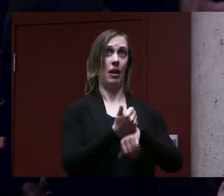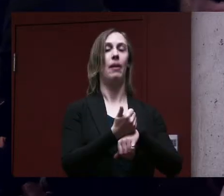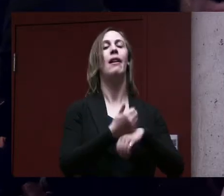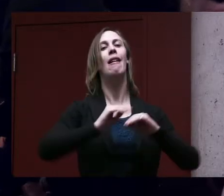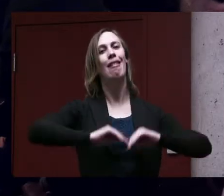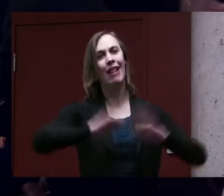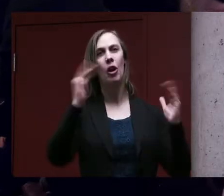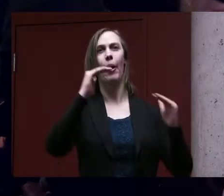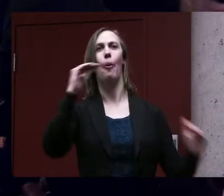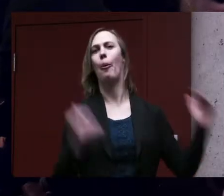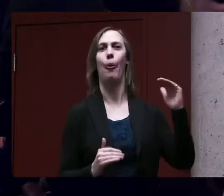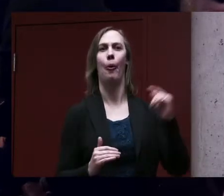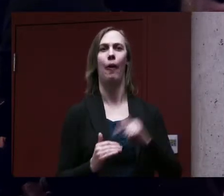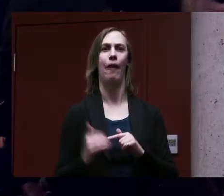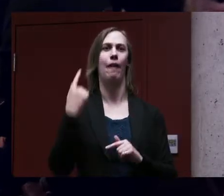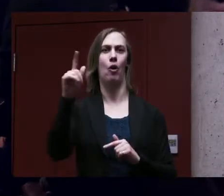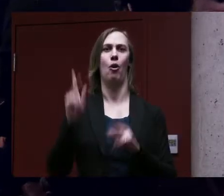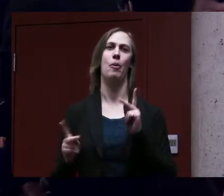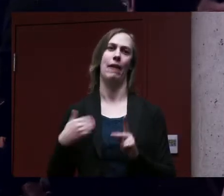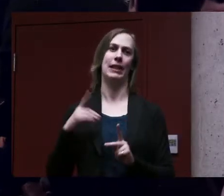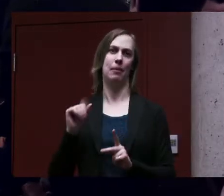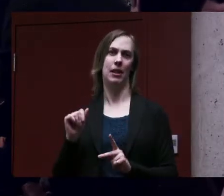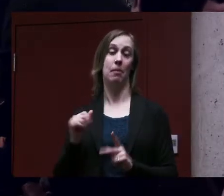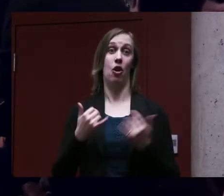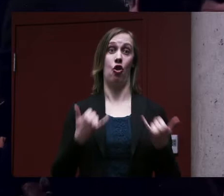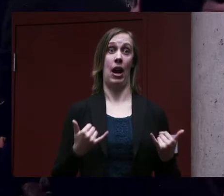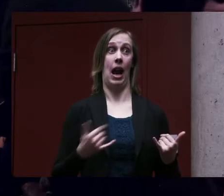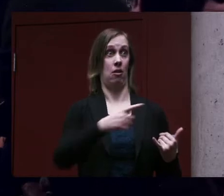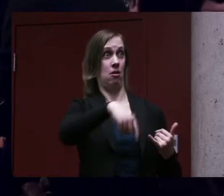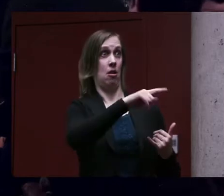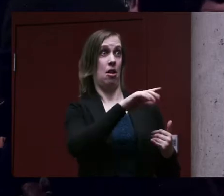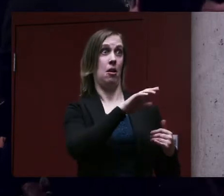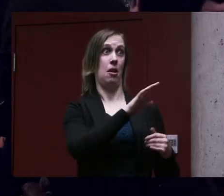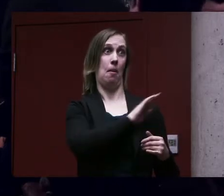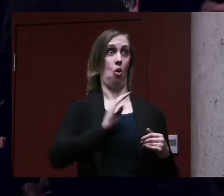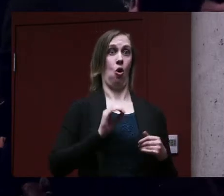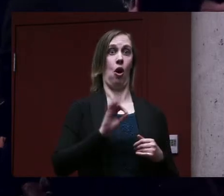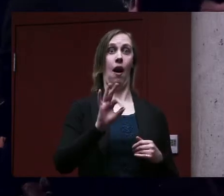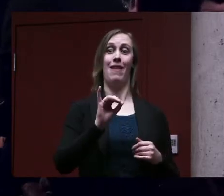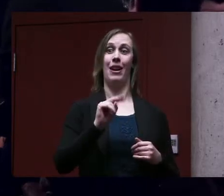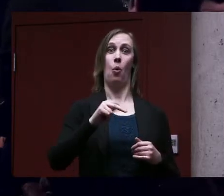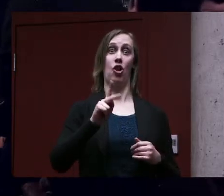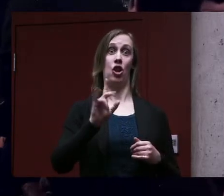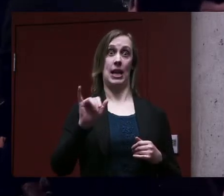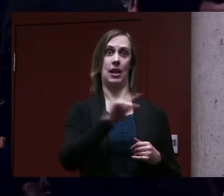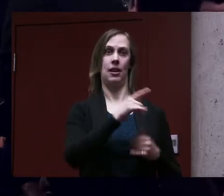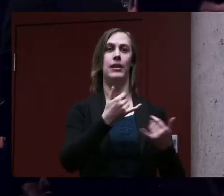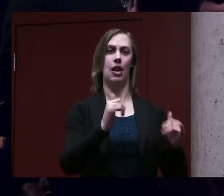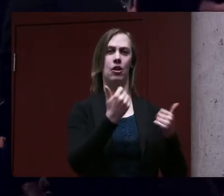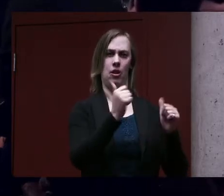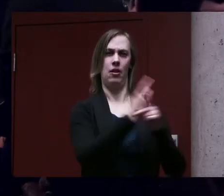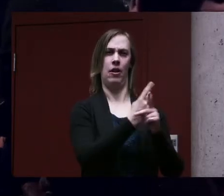the question for the Board of Inquiry that's currently deliberating on this and trying to make up its mind about at the first